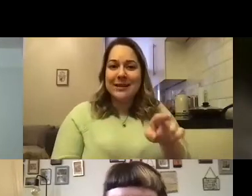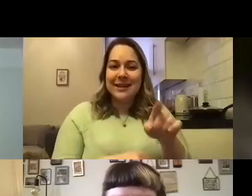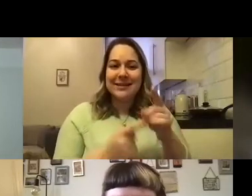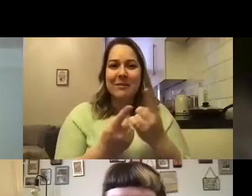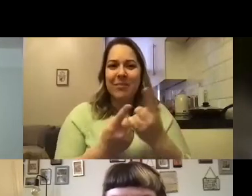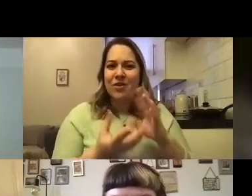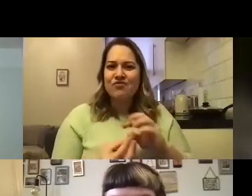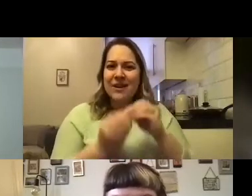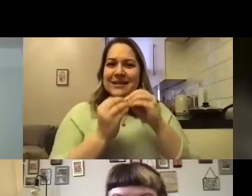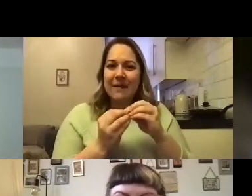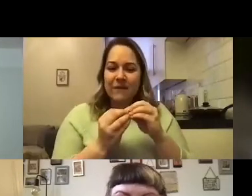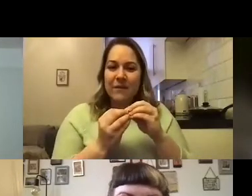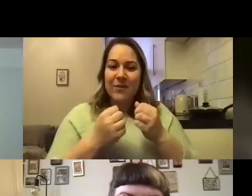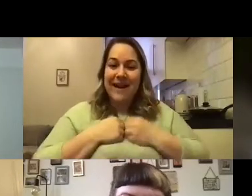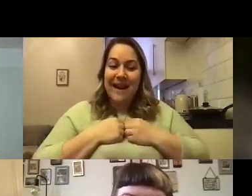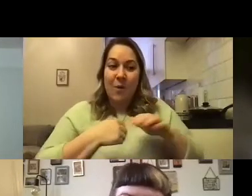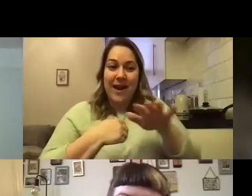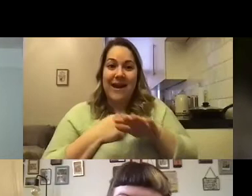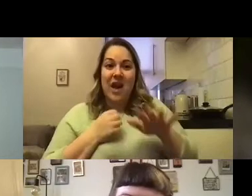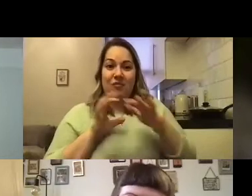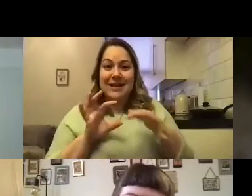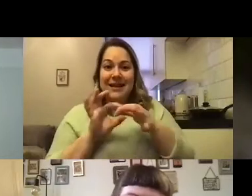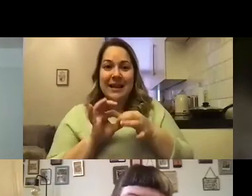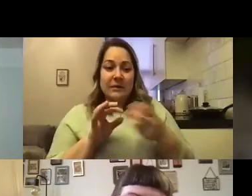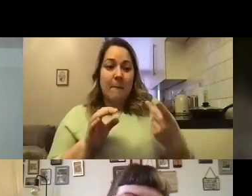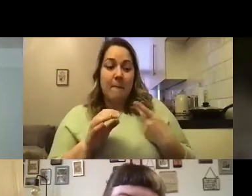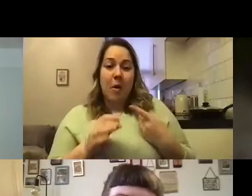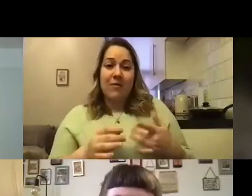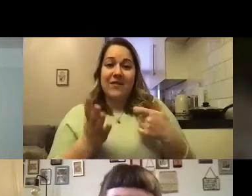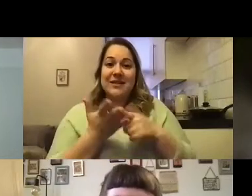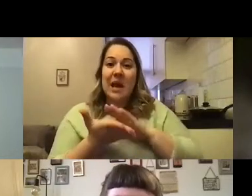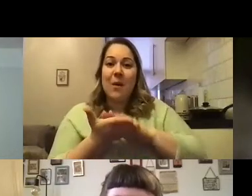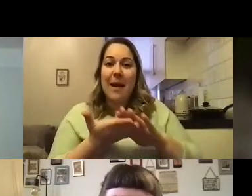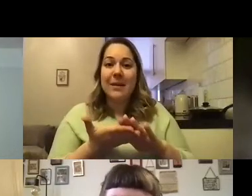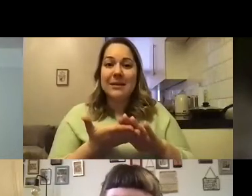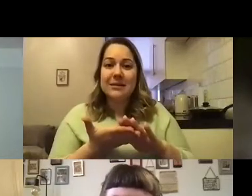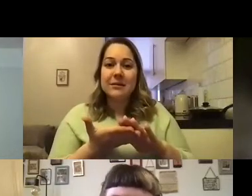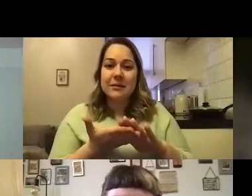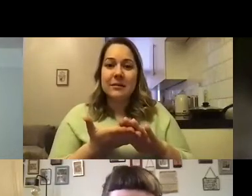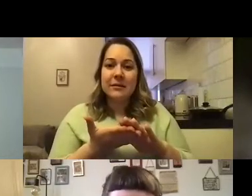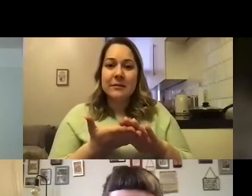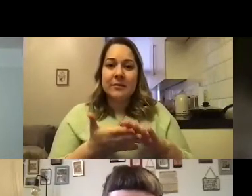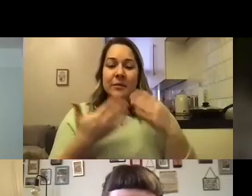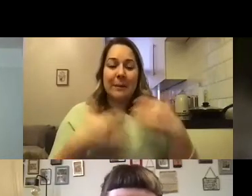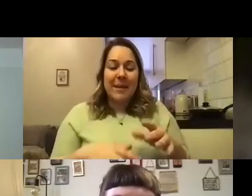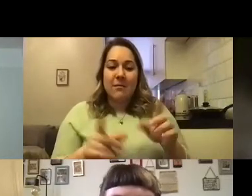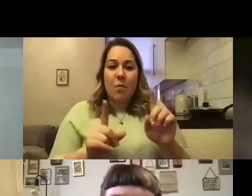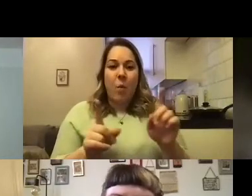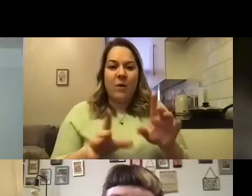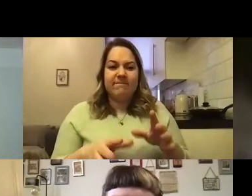creative in our borough that we live. So we both live in Tower Hamlets and we've taken the opportunity really